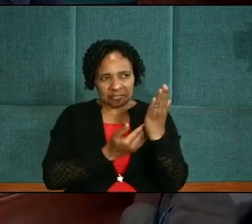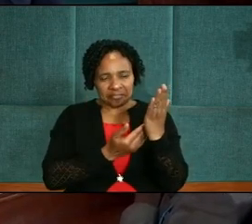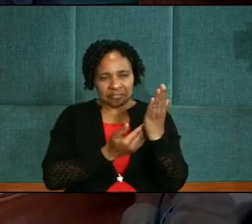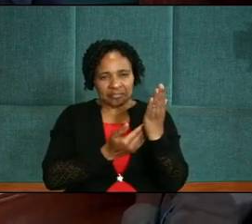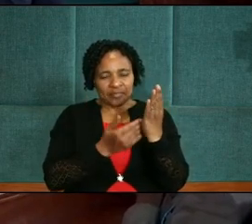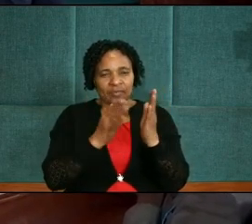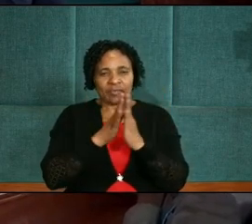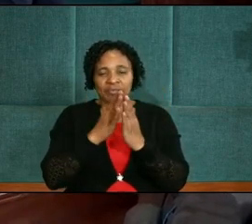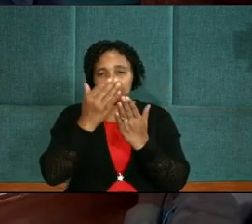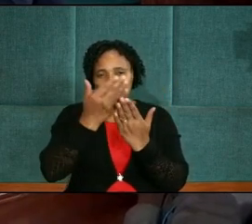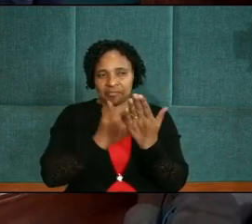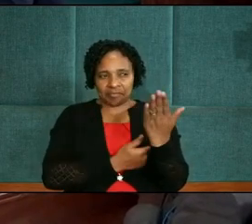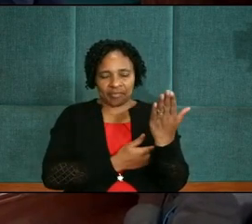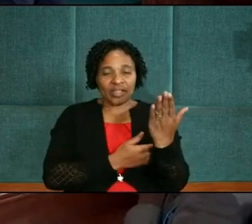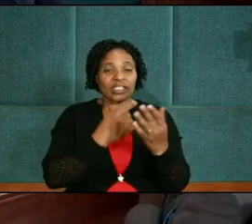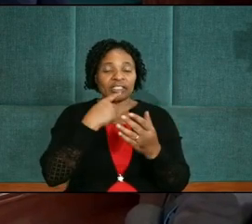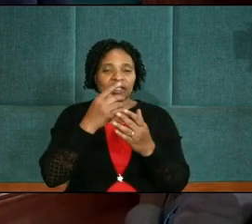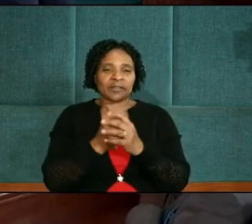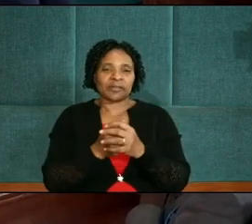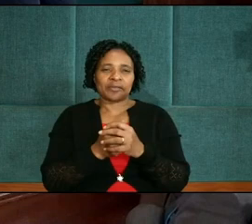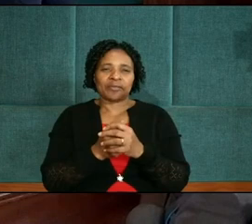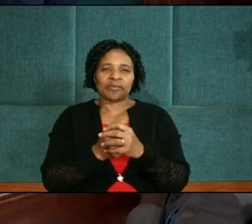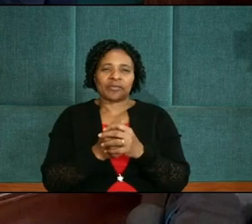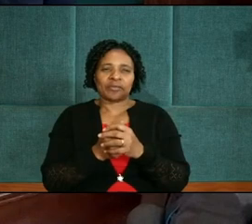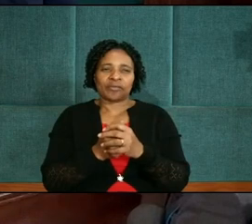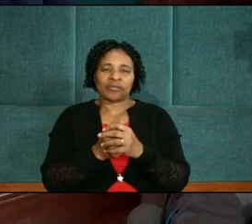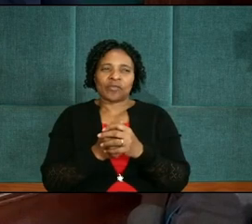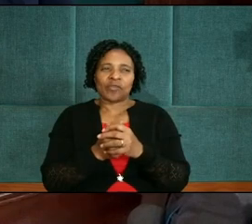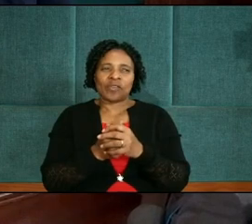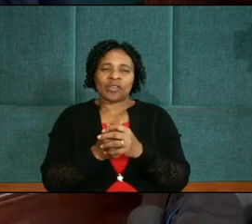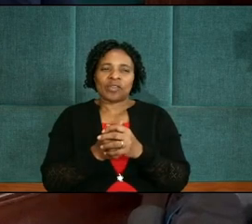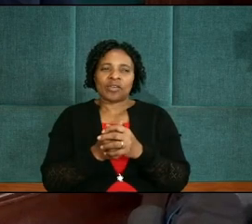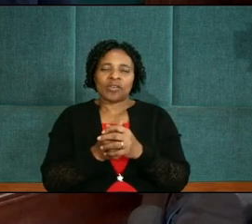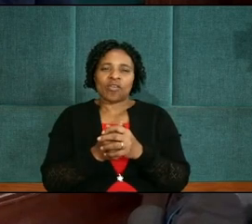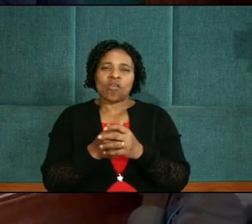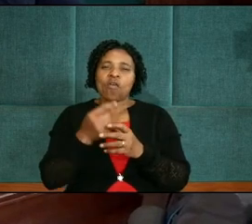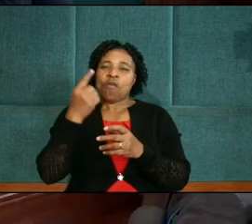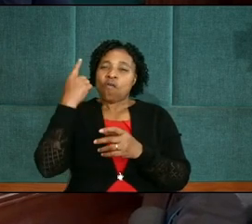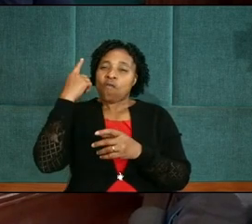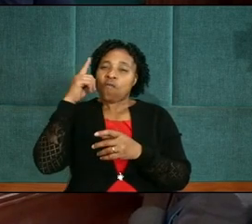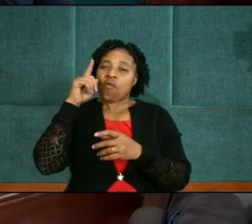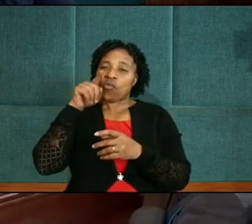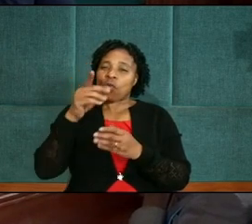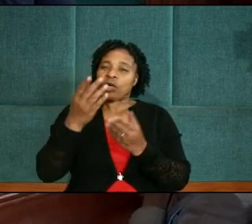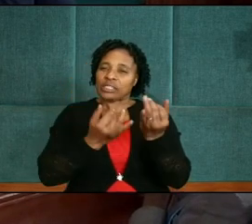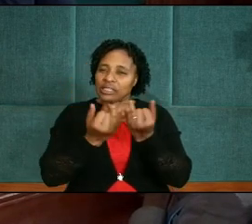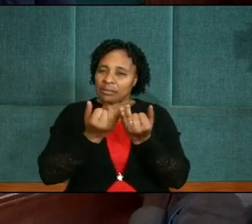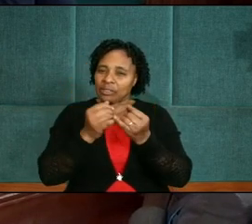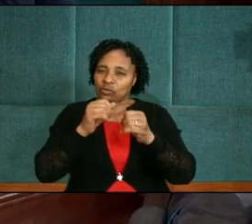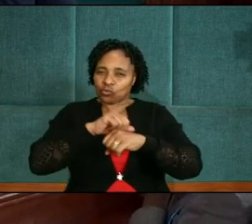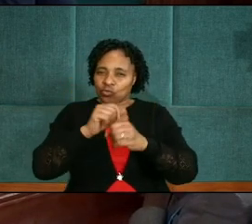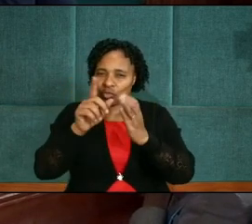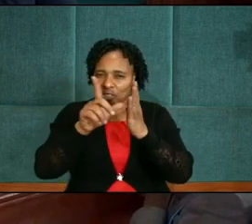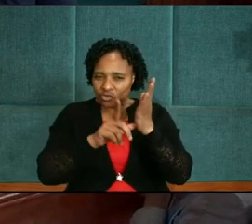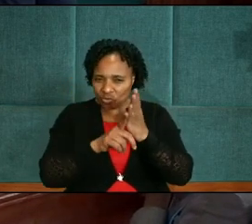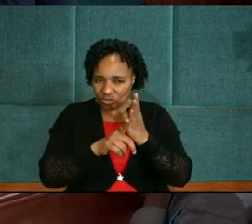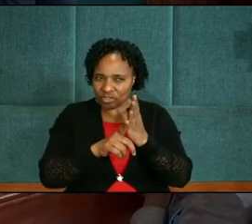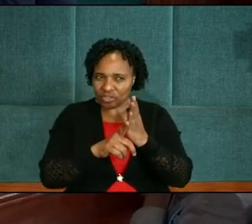On that list, it didn't say, come in, for you study your Sabbath school lesson frequently.